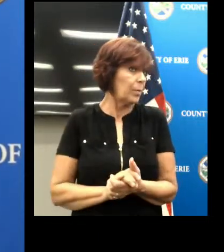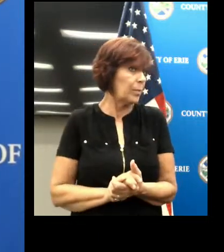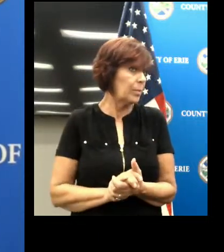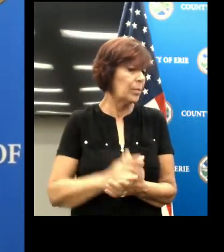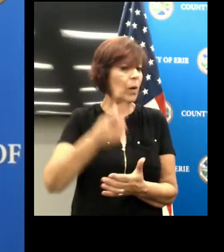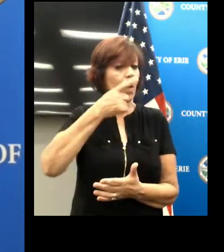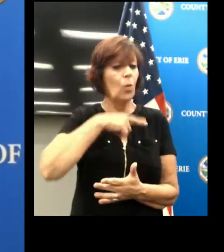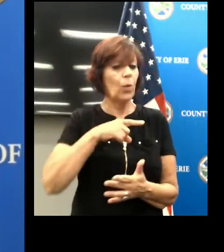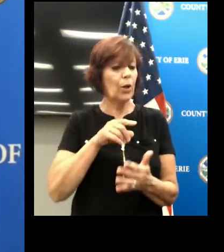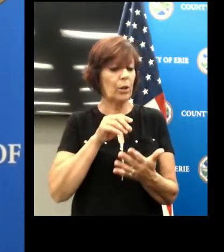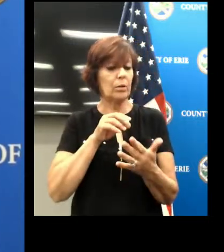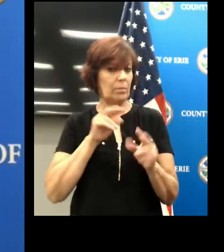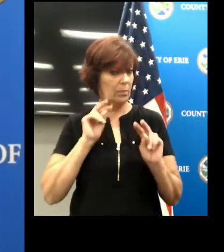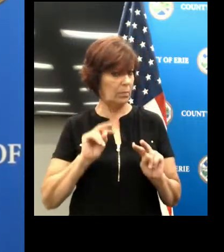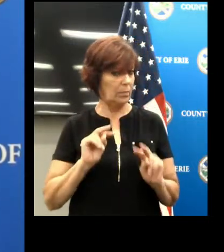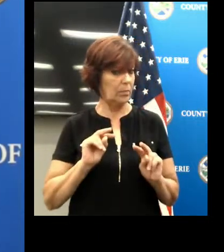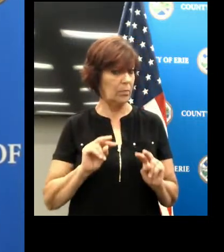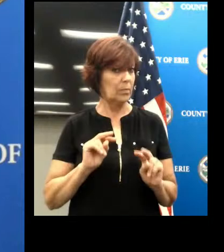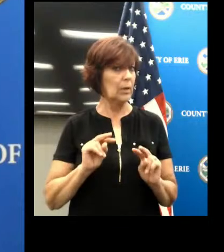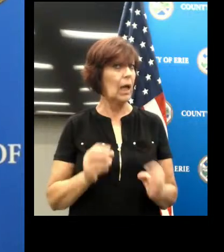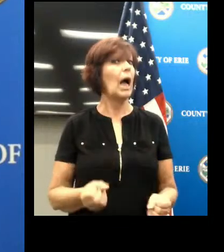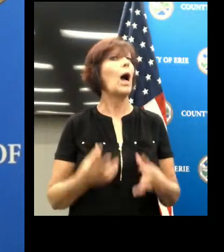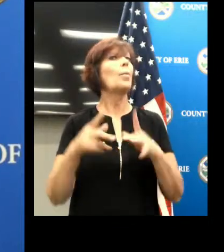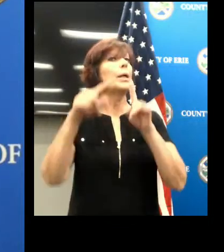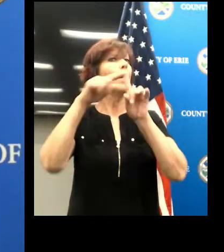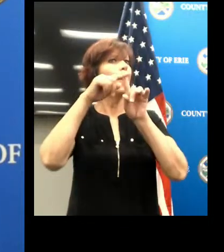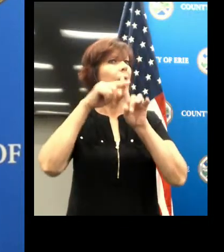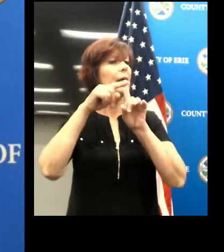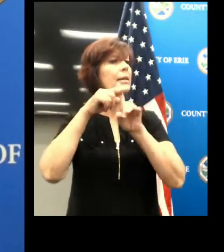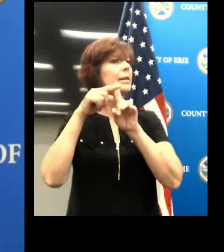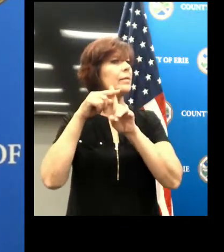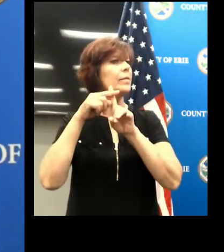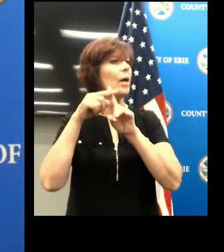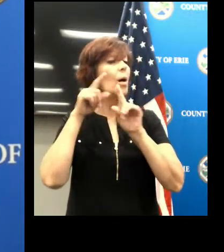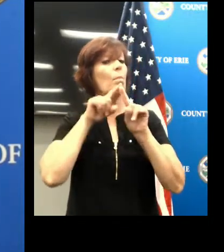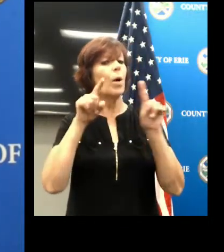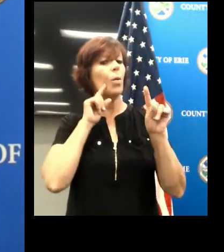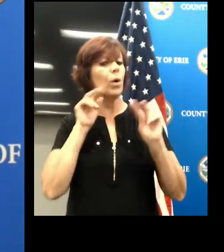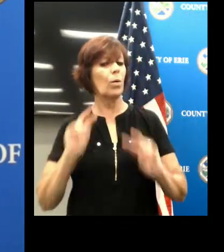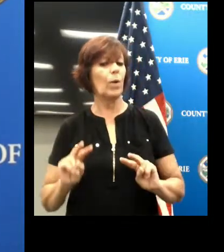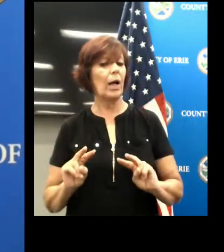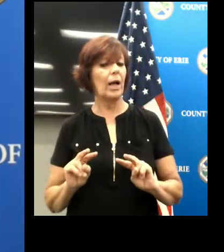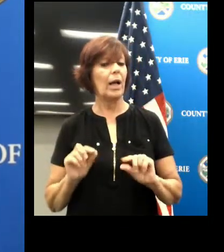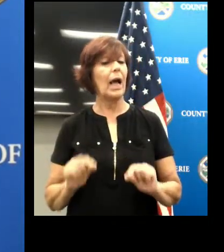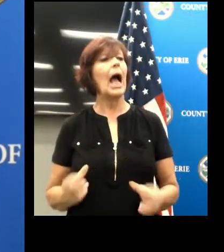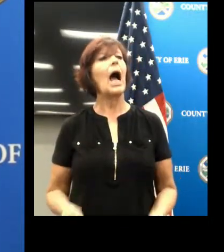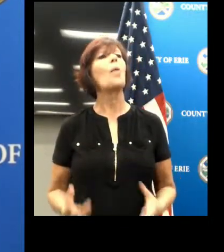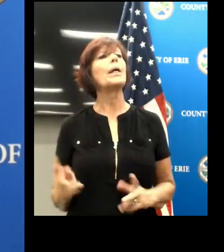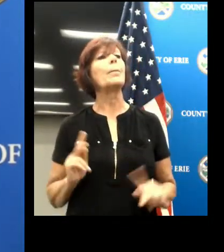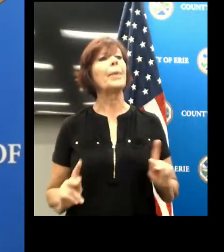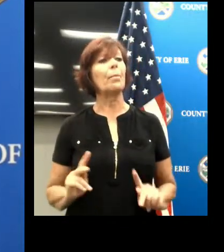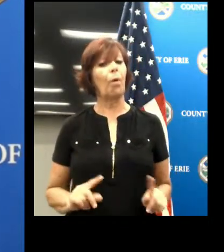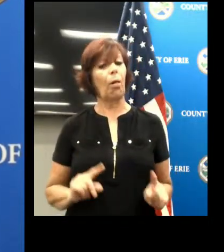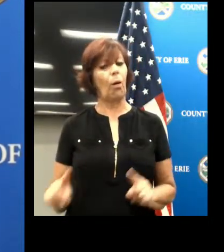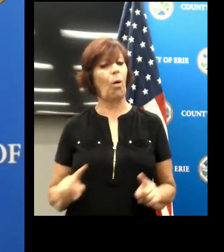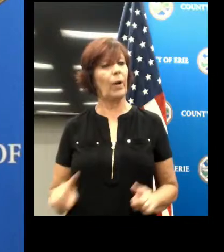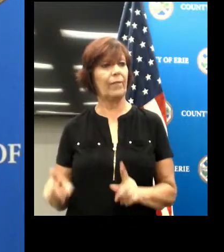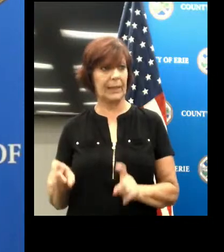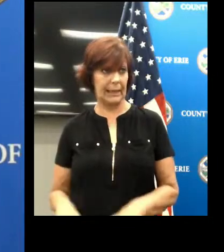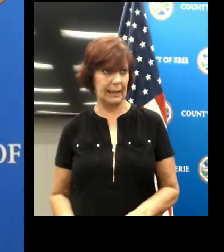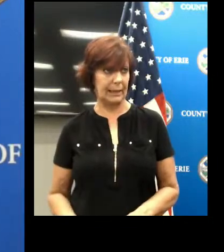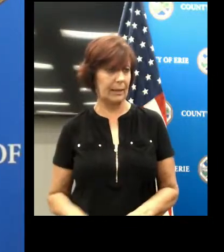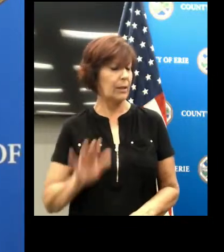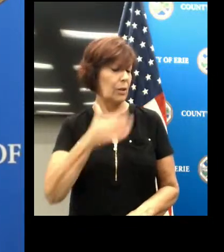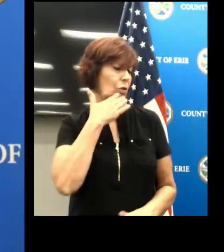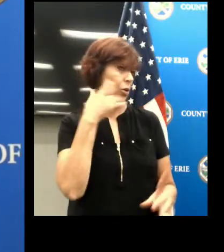keeping track not only of our numerators, a number of positive tests, we're also keeping track of our denominator, the number of people getting tested. So that's a